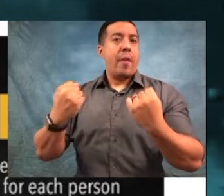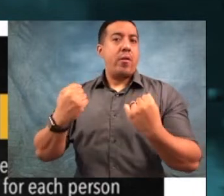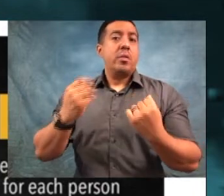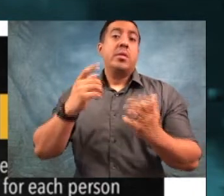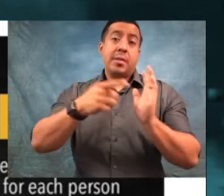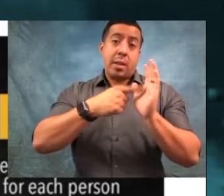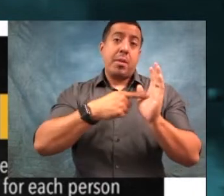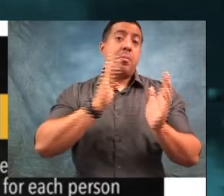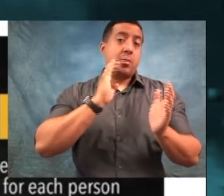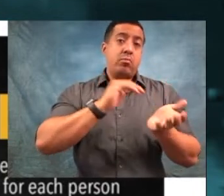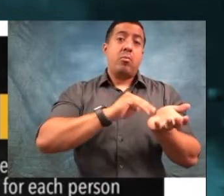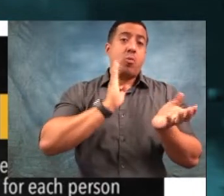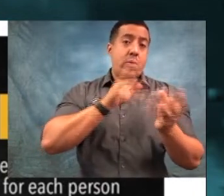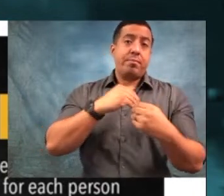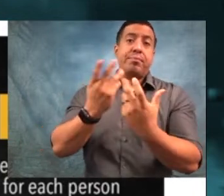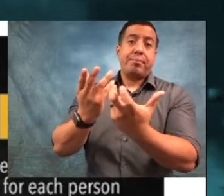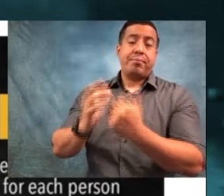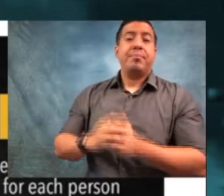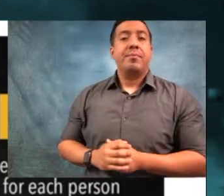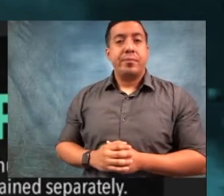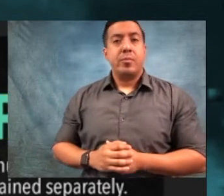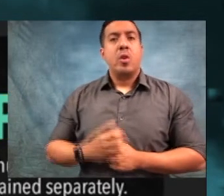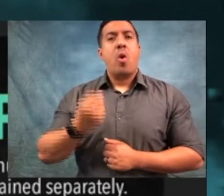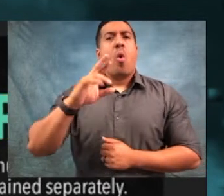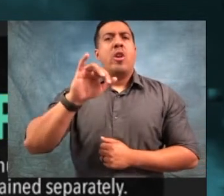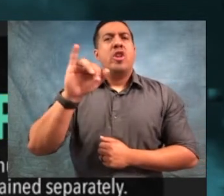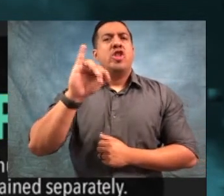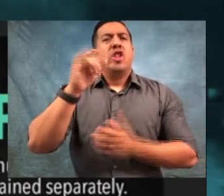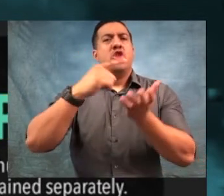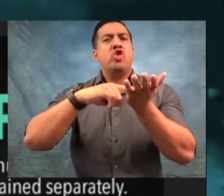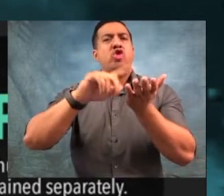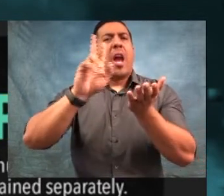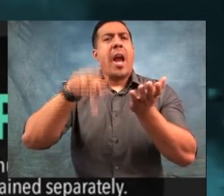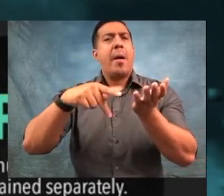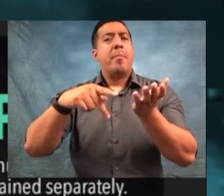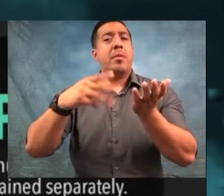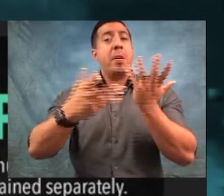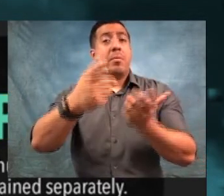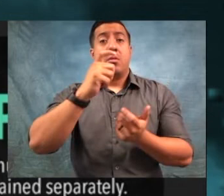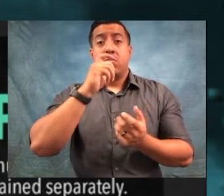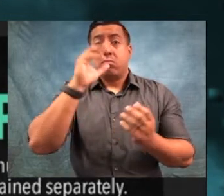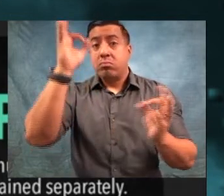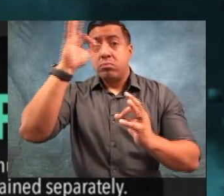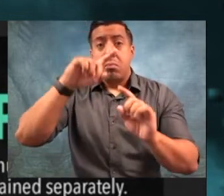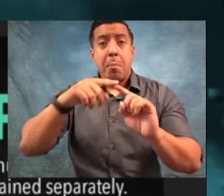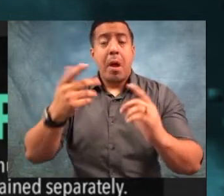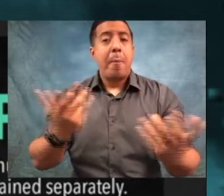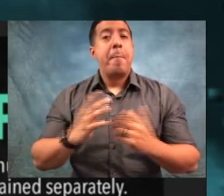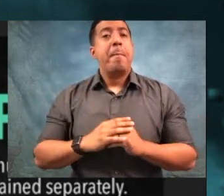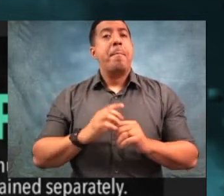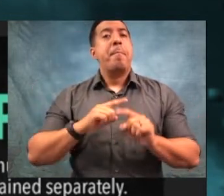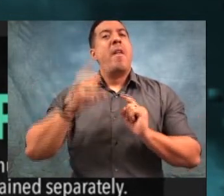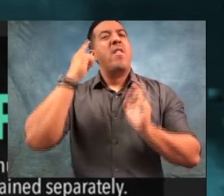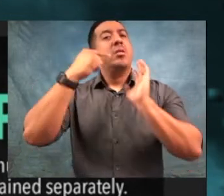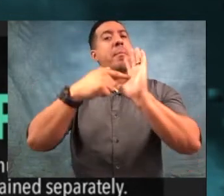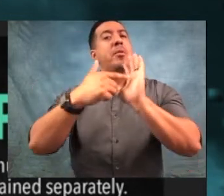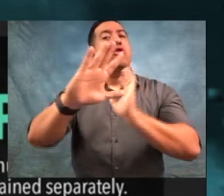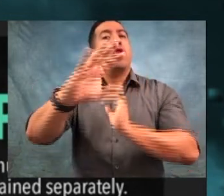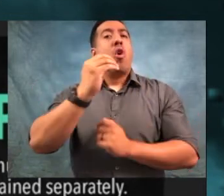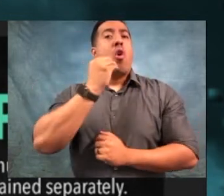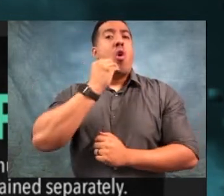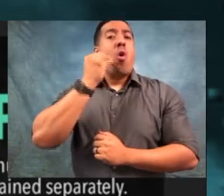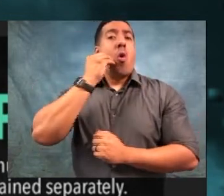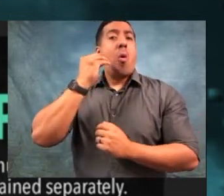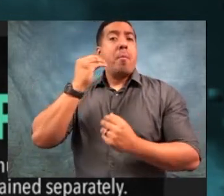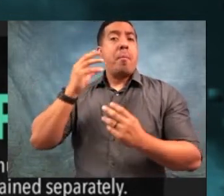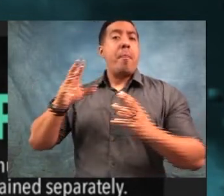over while recovery occurs. Get an insurance checkup. One thing you might not know is